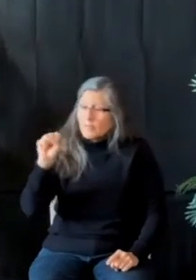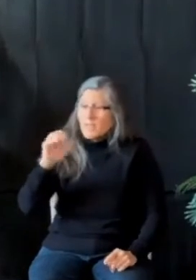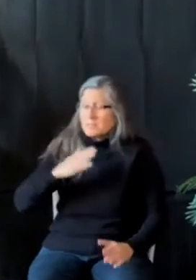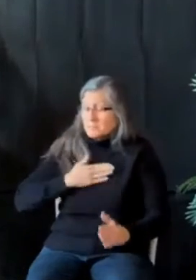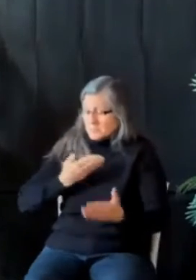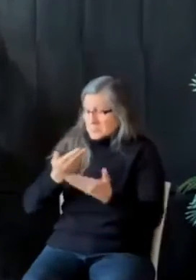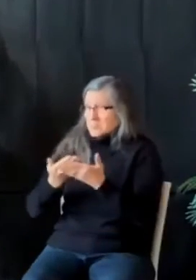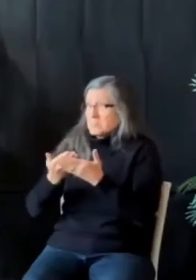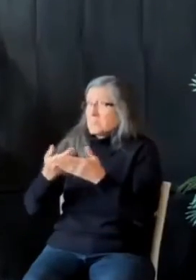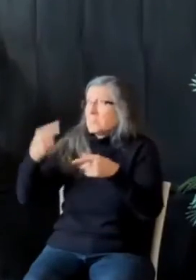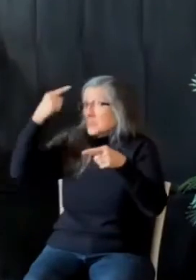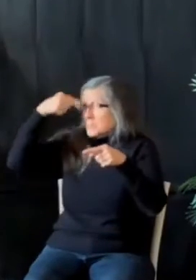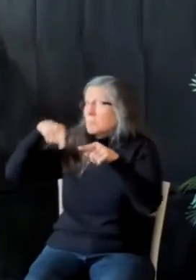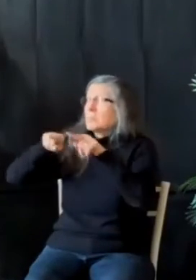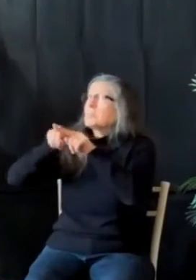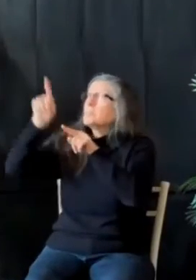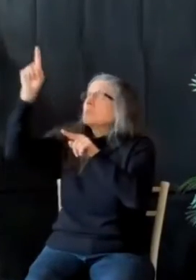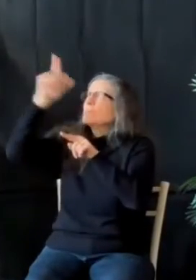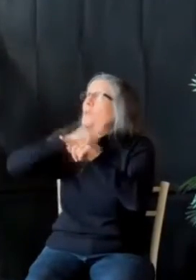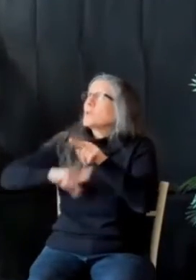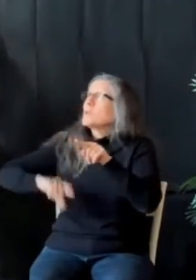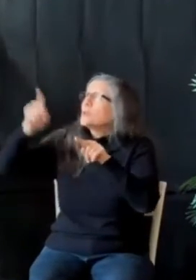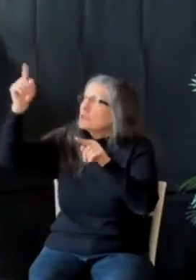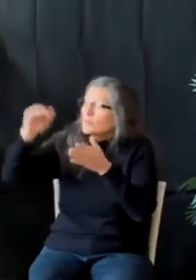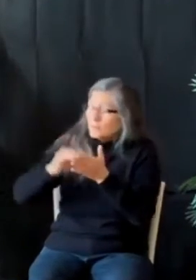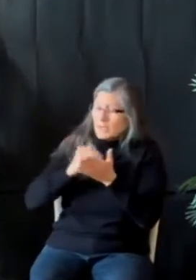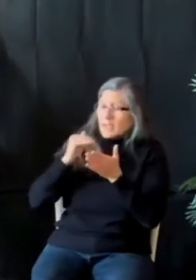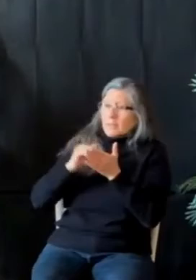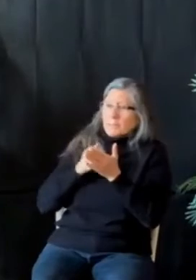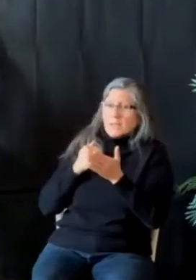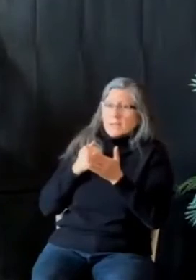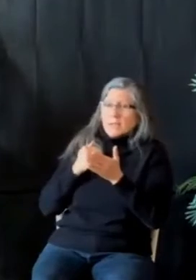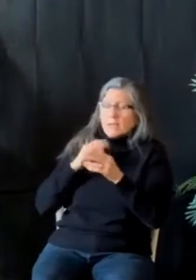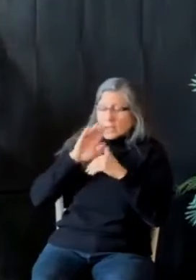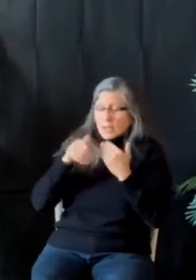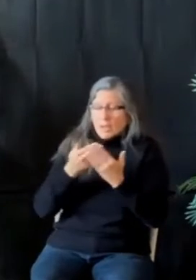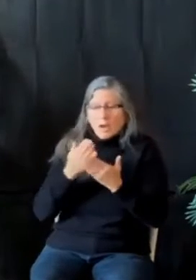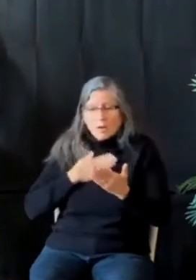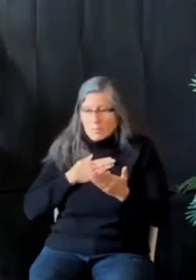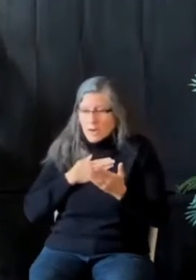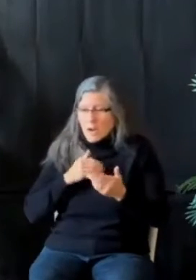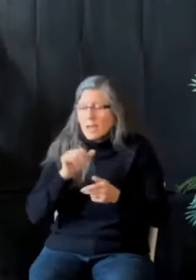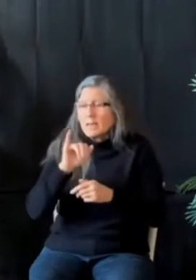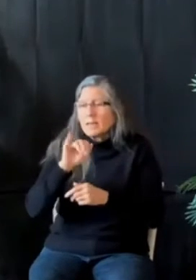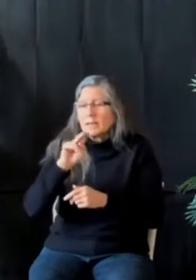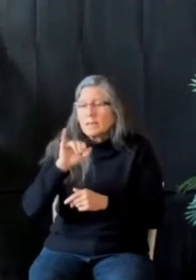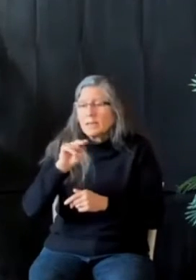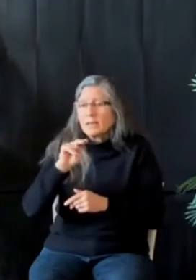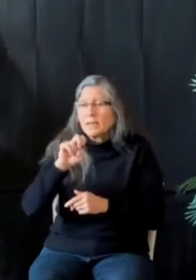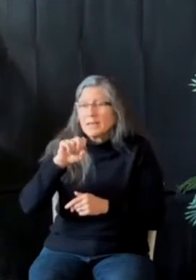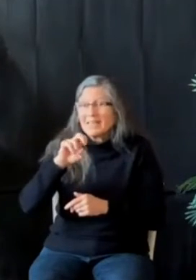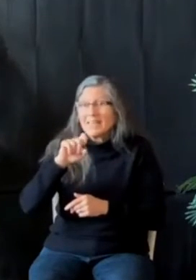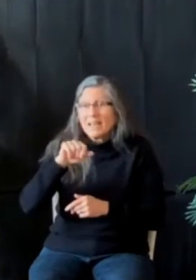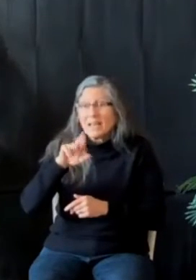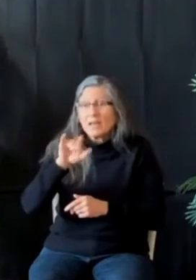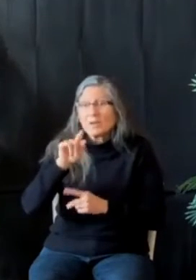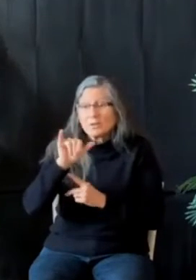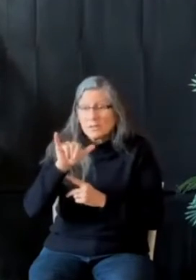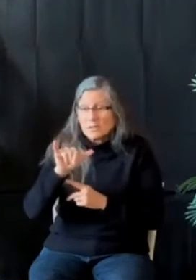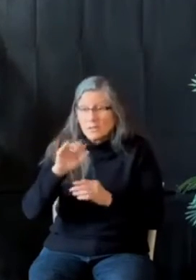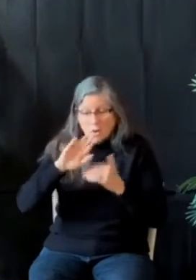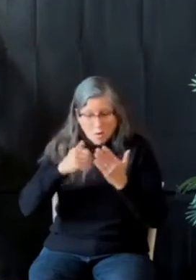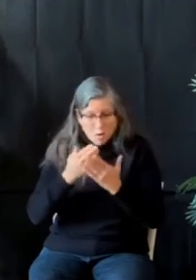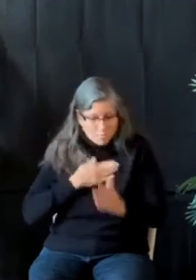Lord, and you forgave me. And then it says, all my iniquity, all my